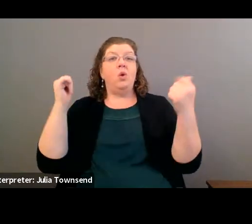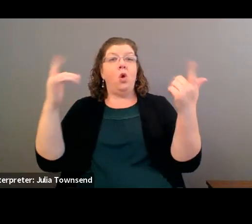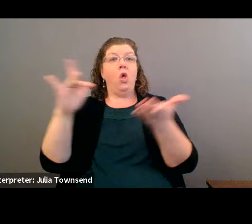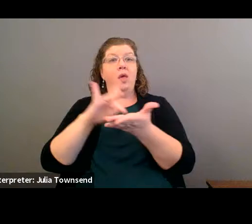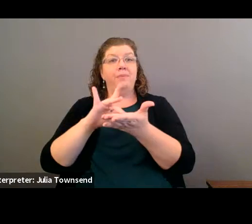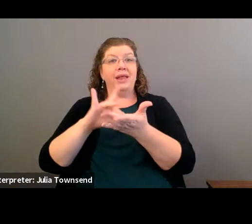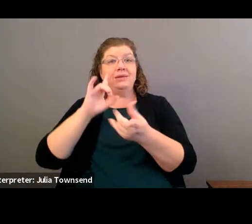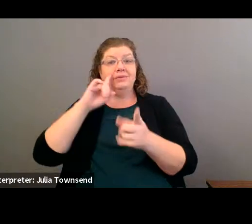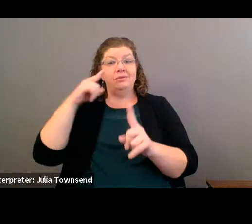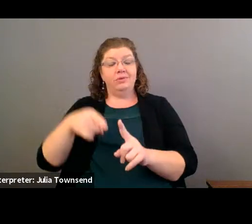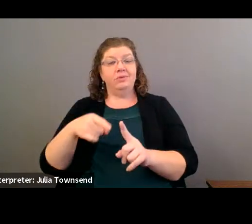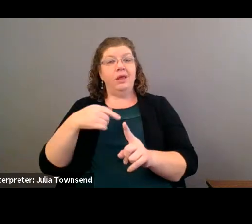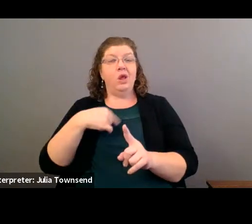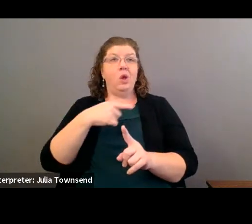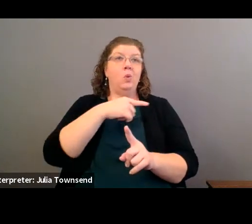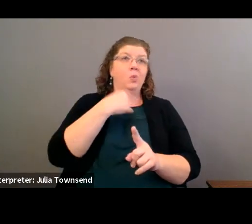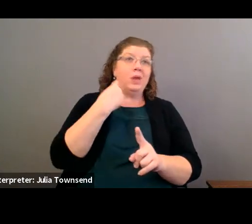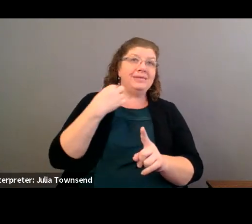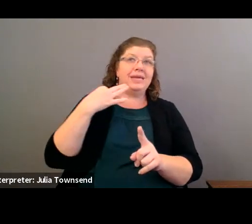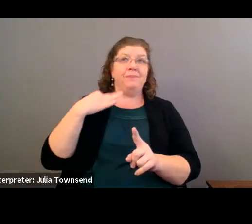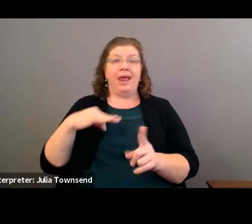to risk versus benefits.